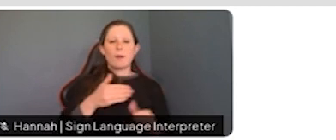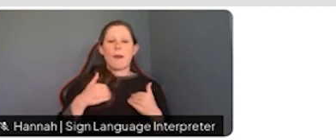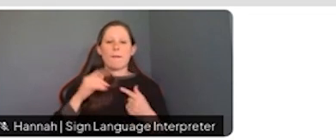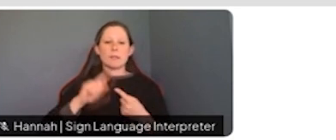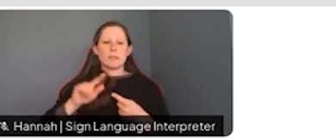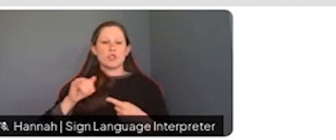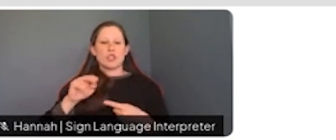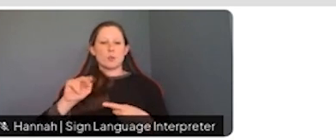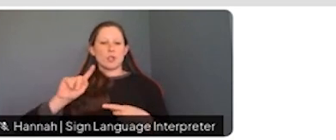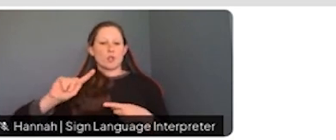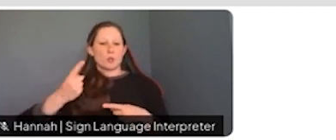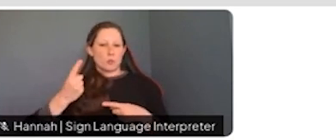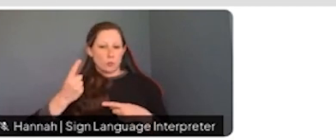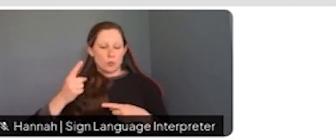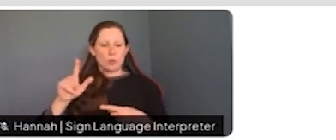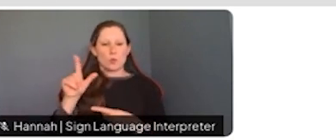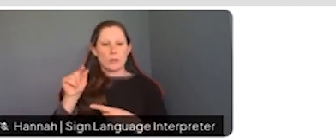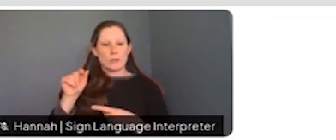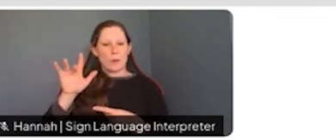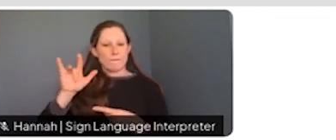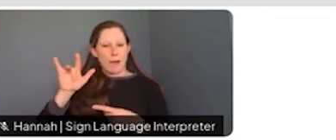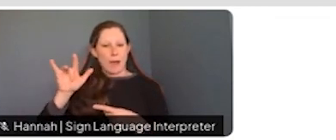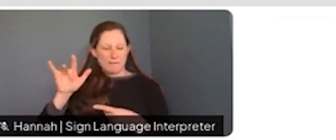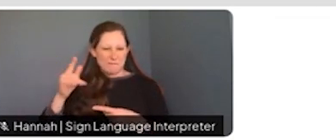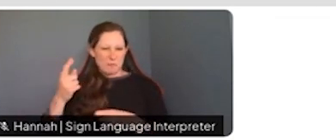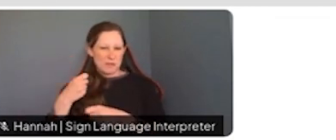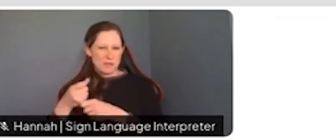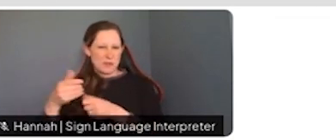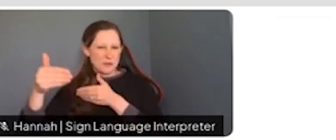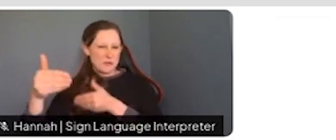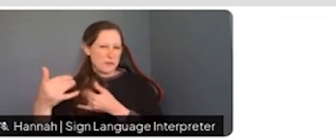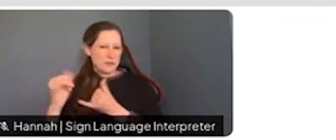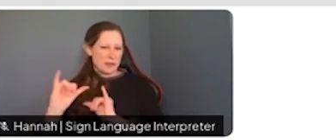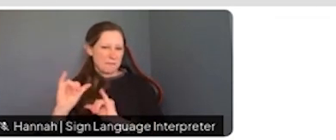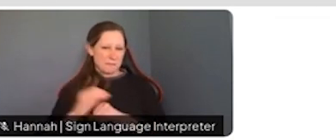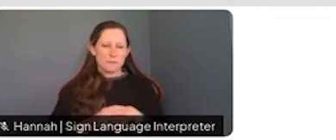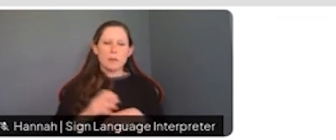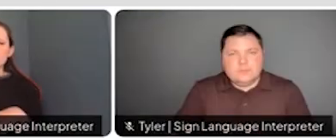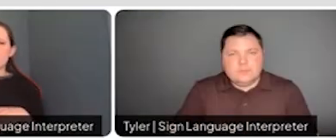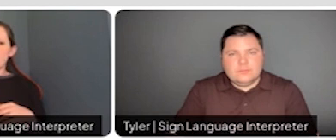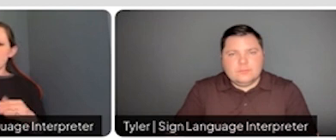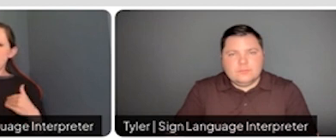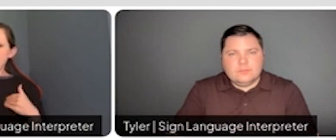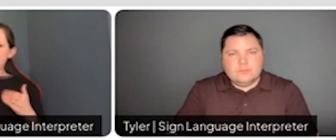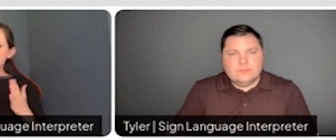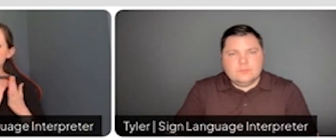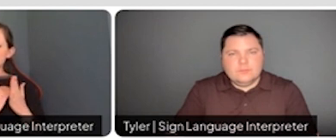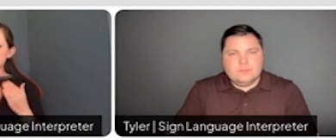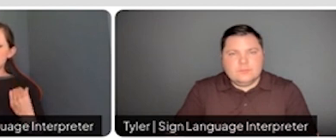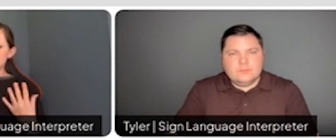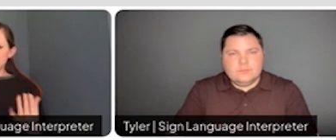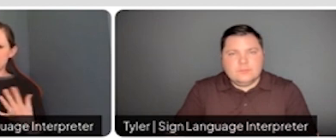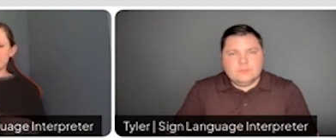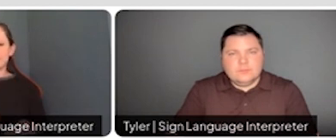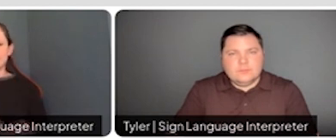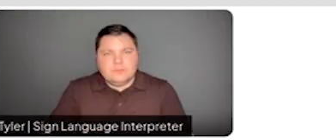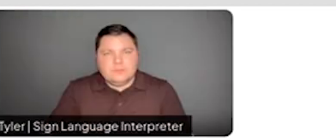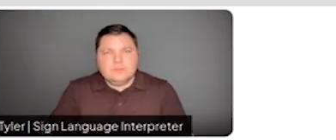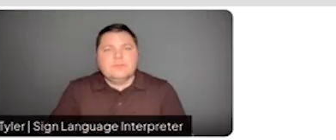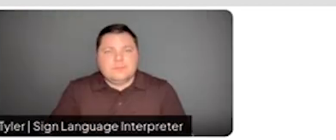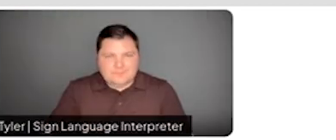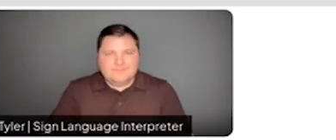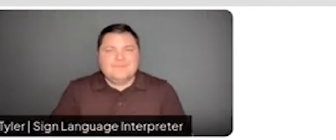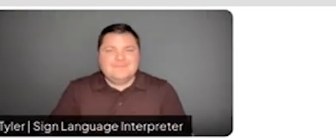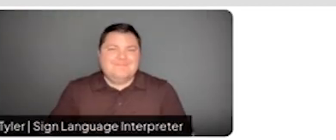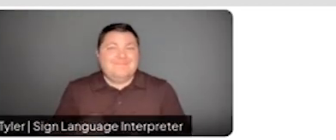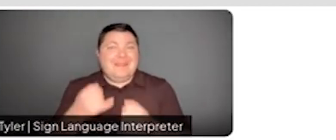2025. So have your information ready and just be ready and prepared. And last but not least, on the policy update, Carta is here to help